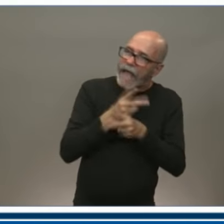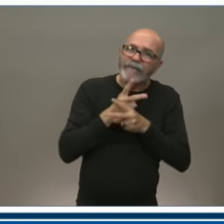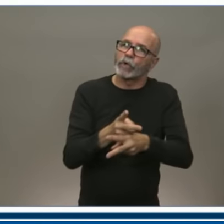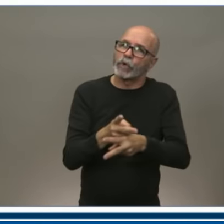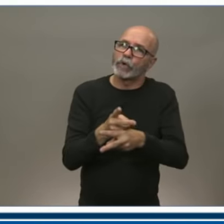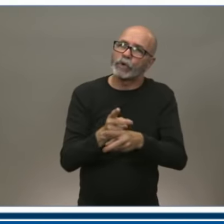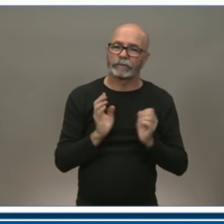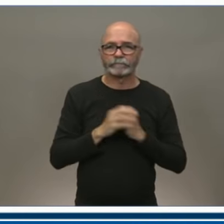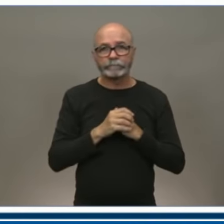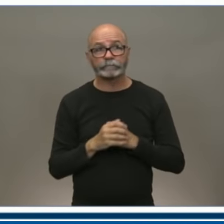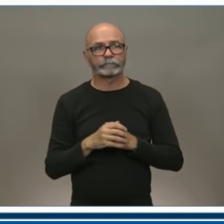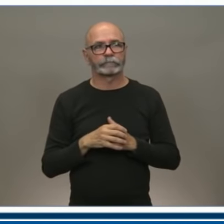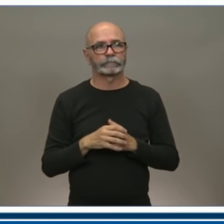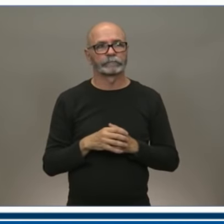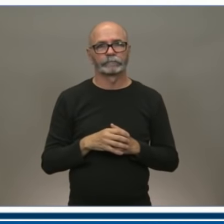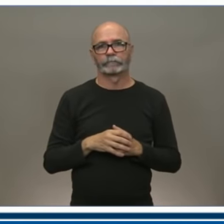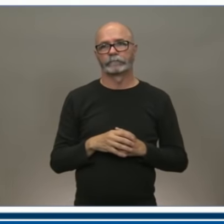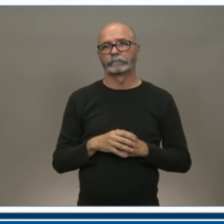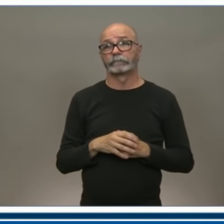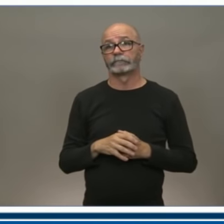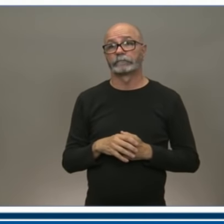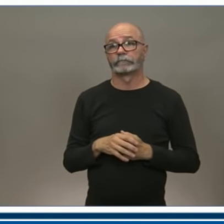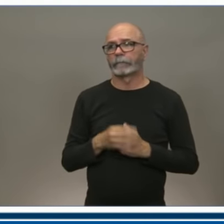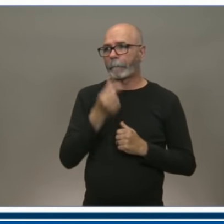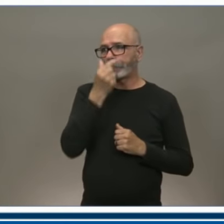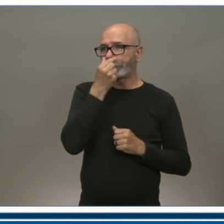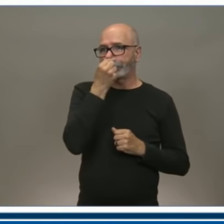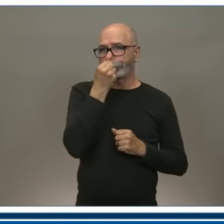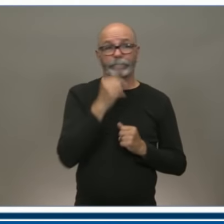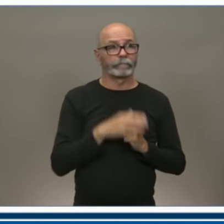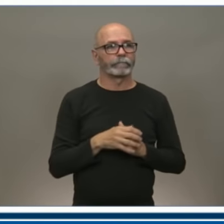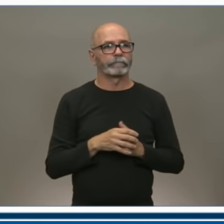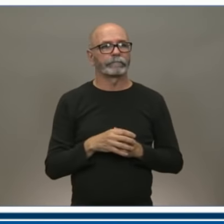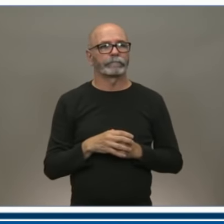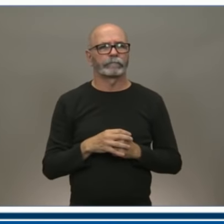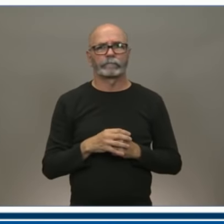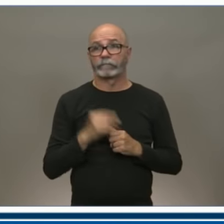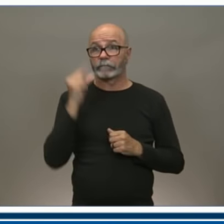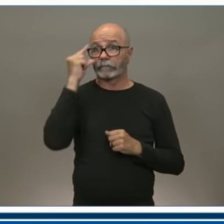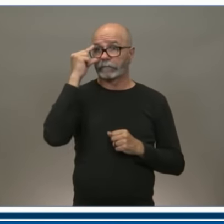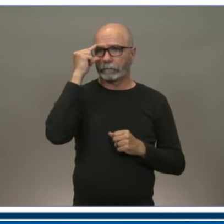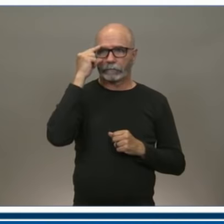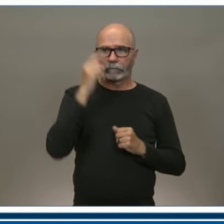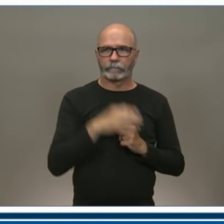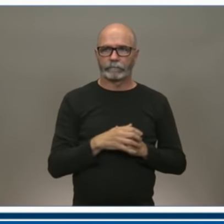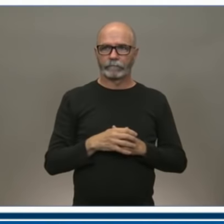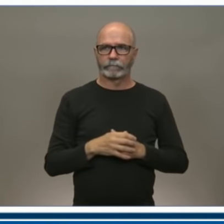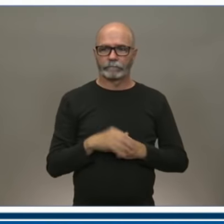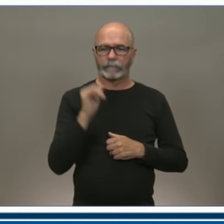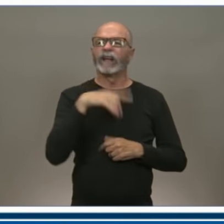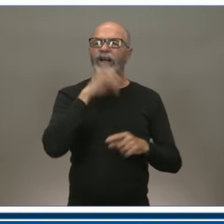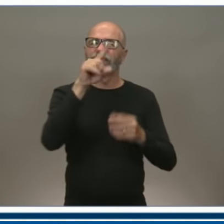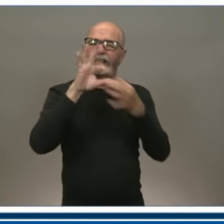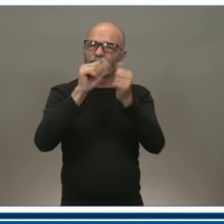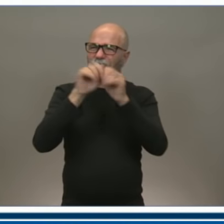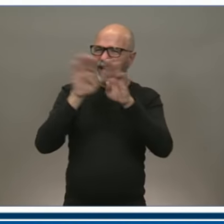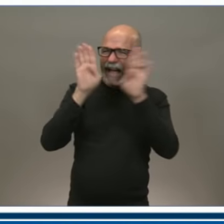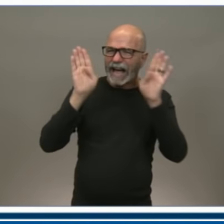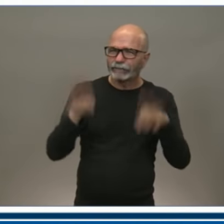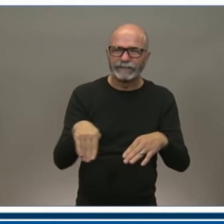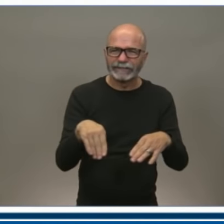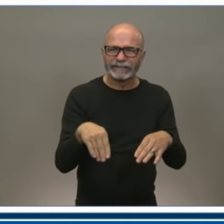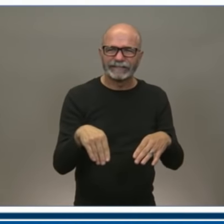ago that you're going to prorogue the house next month. As you've rightly pointed out, you